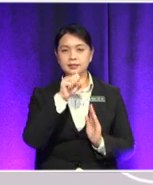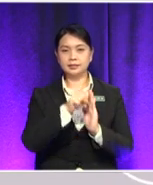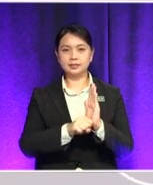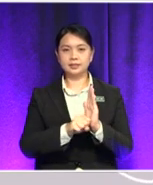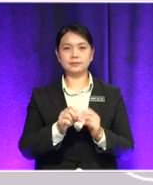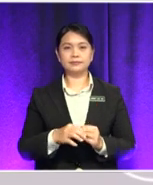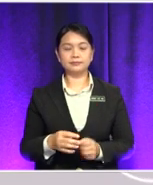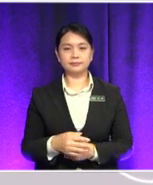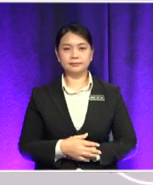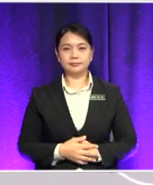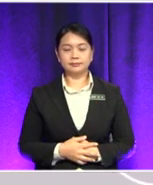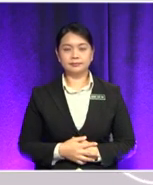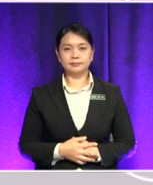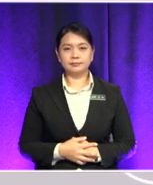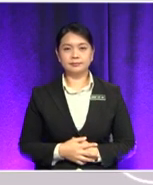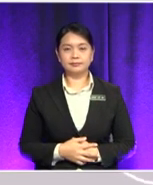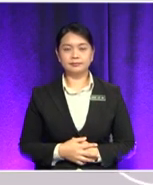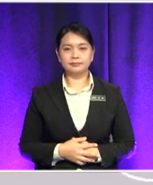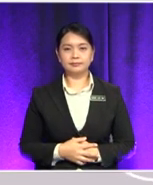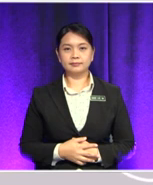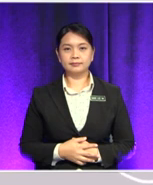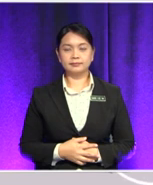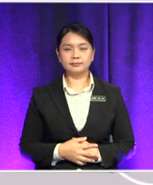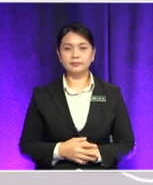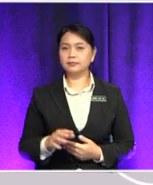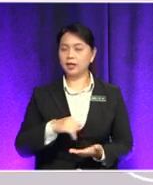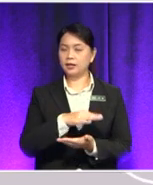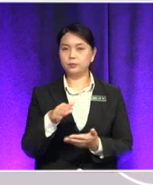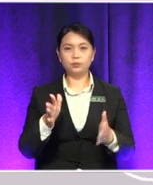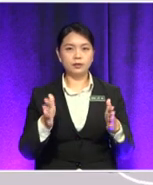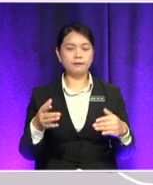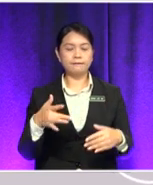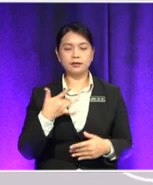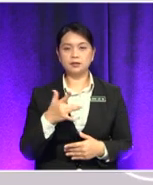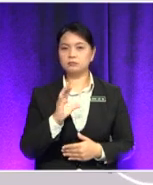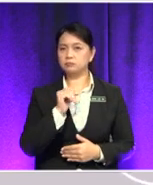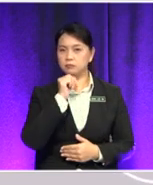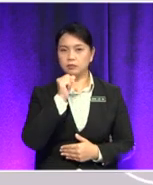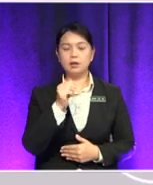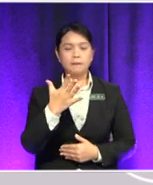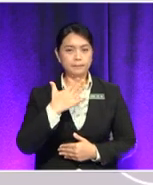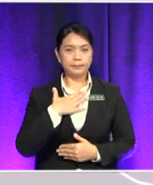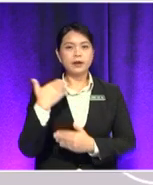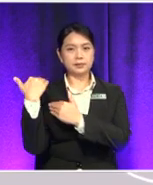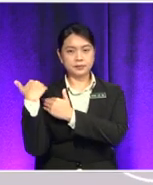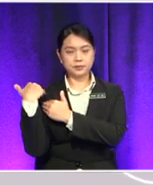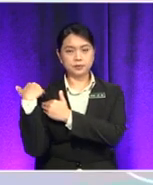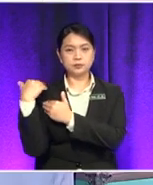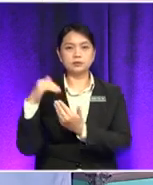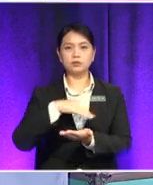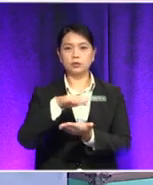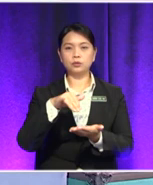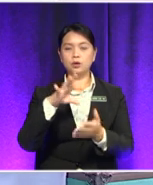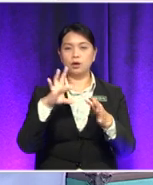Carelessness, yes. Because everyone feel that this is not my responsibility. Mm. So all of these are